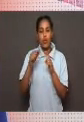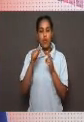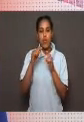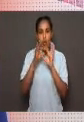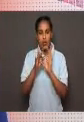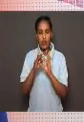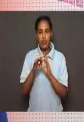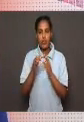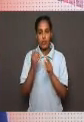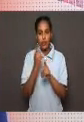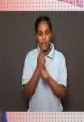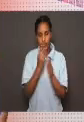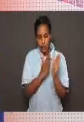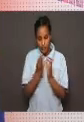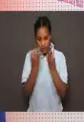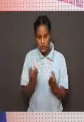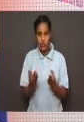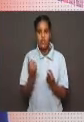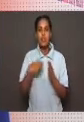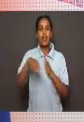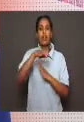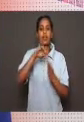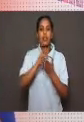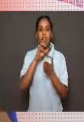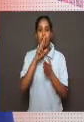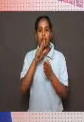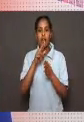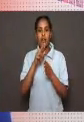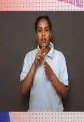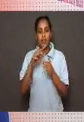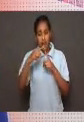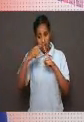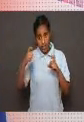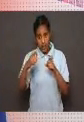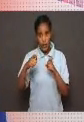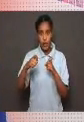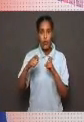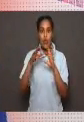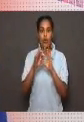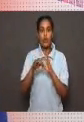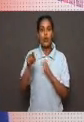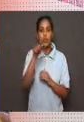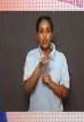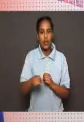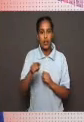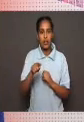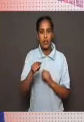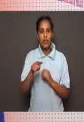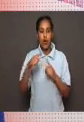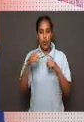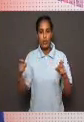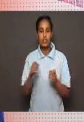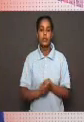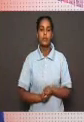formation. The electrons that are in the anti-bonding orbitals do the